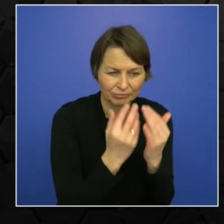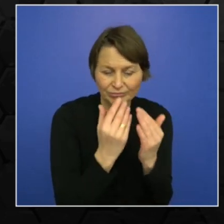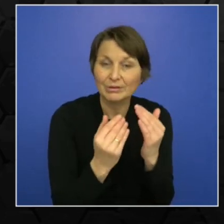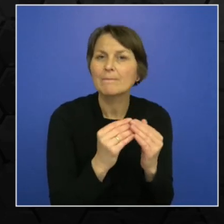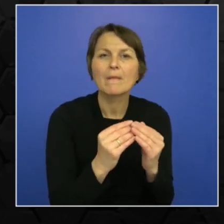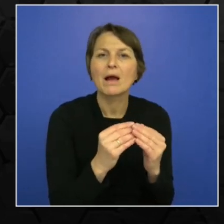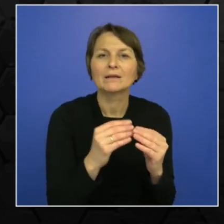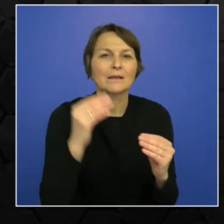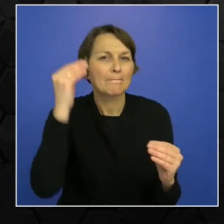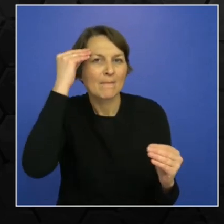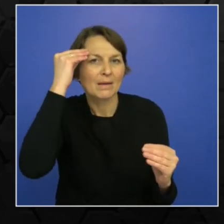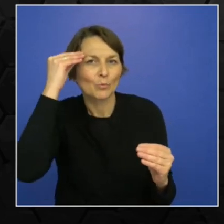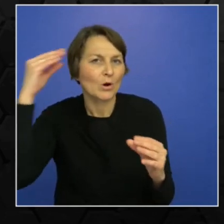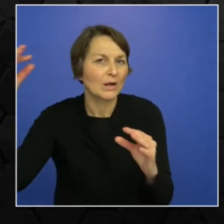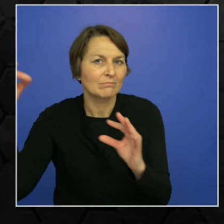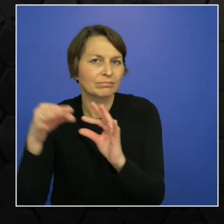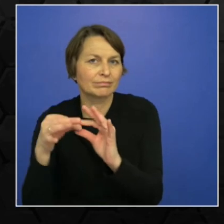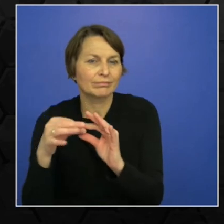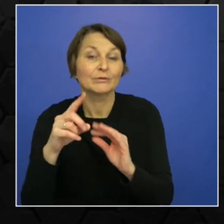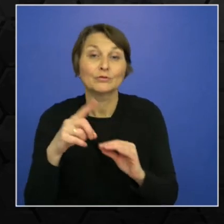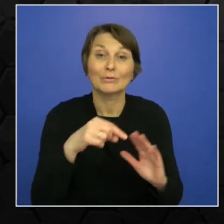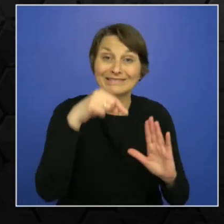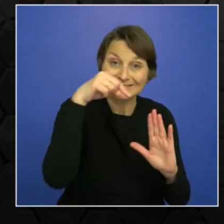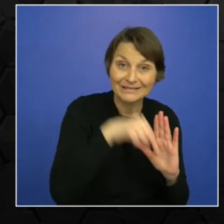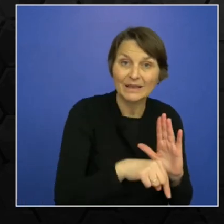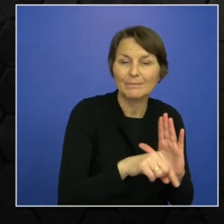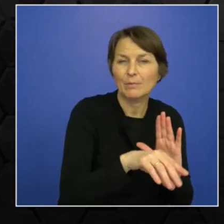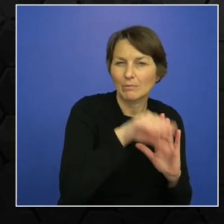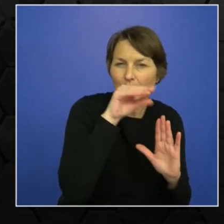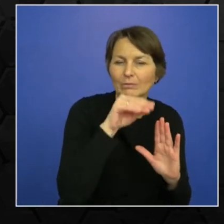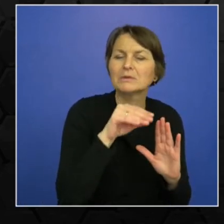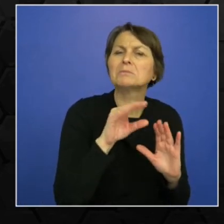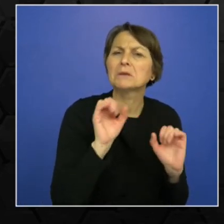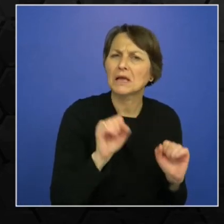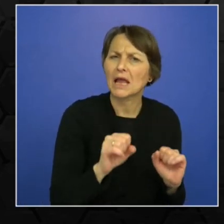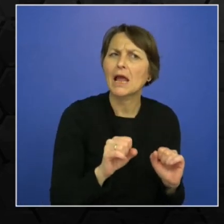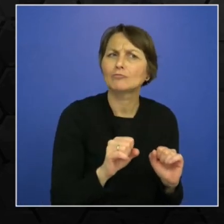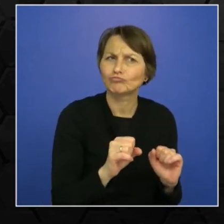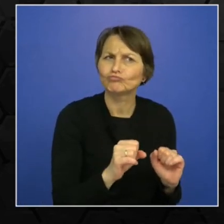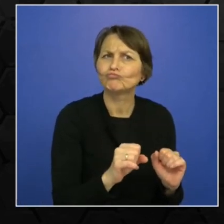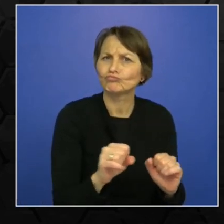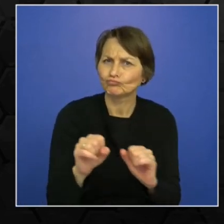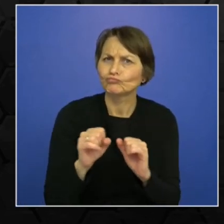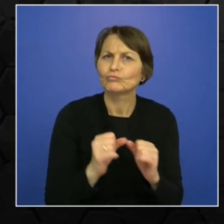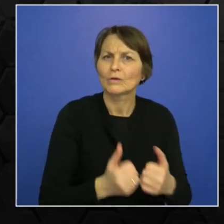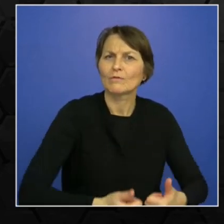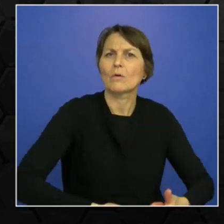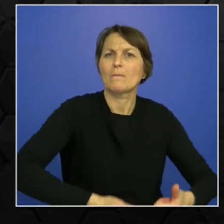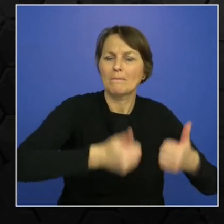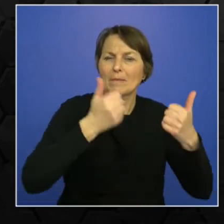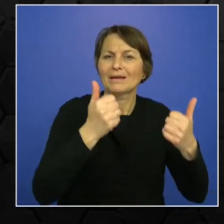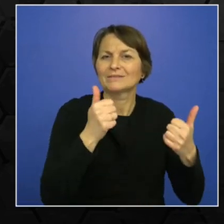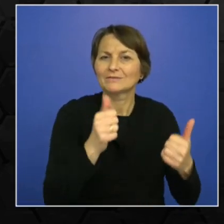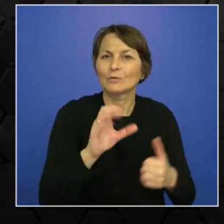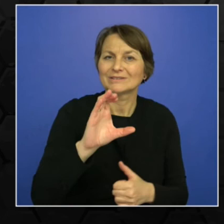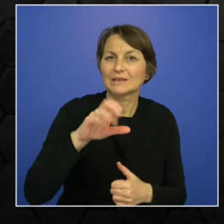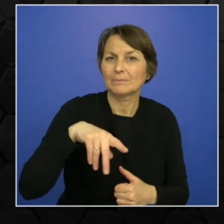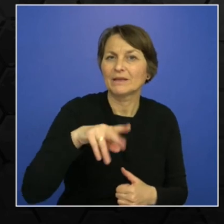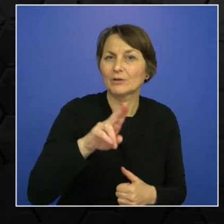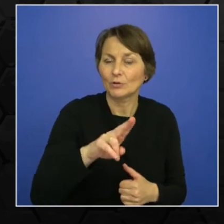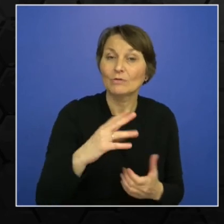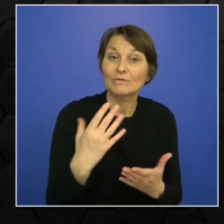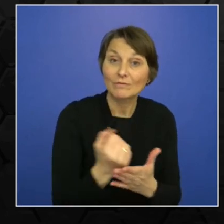learning is more can be worked upon for better utility of the CPUs of edge